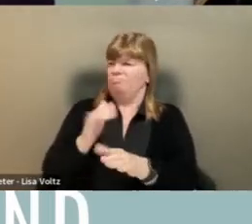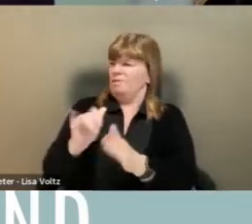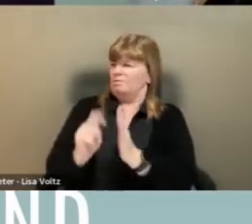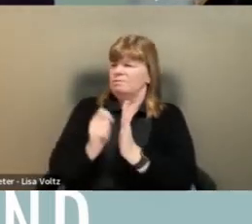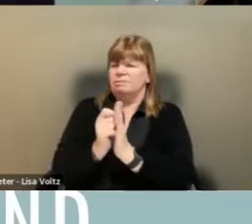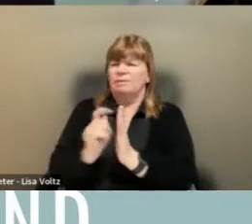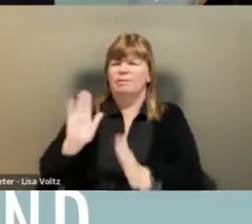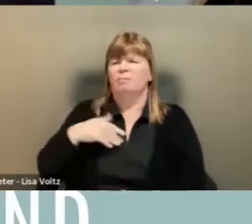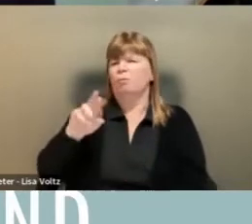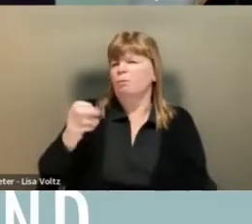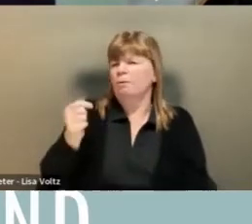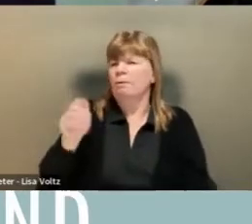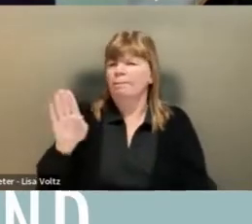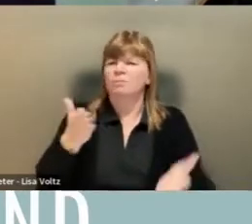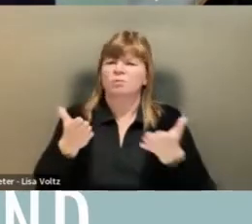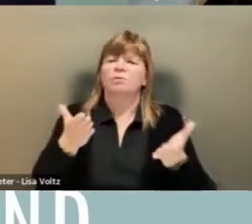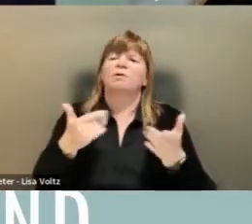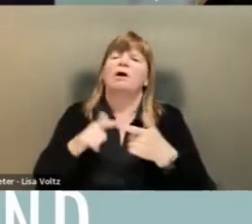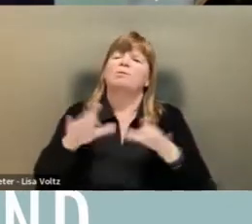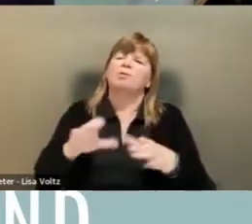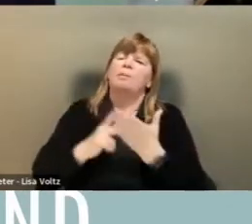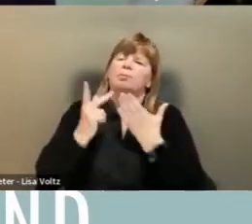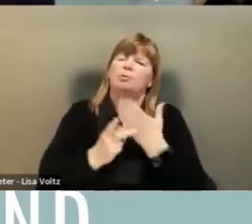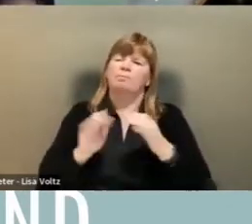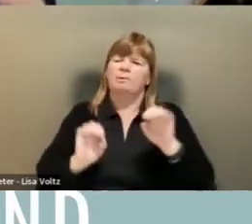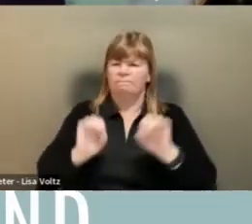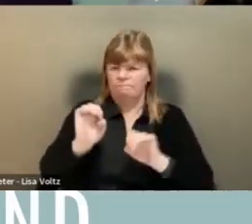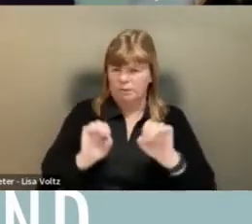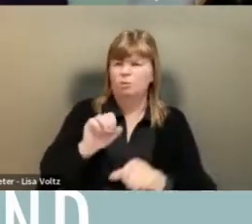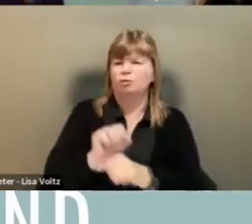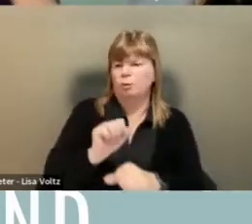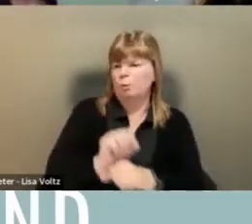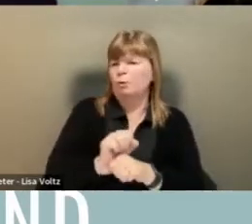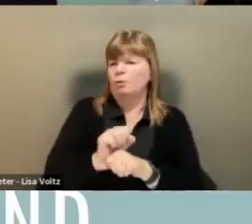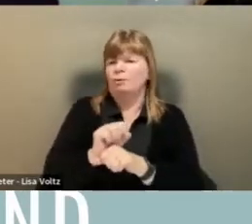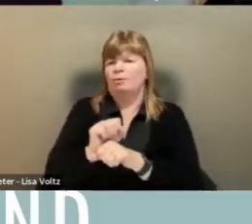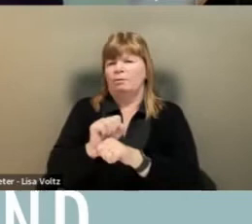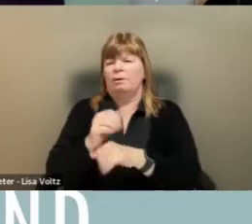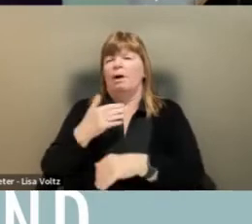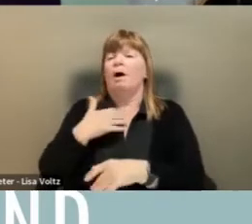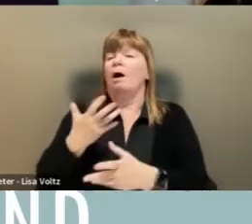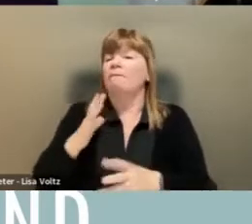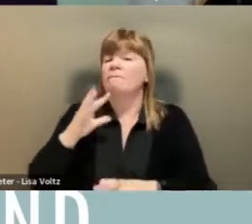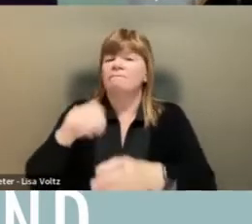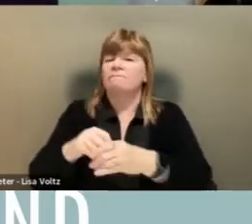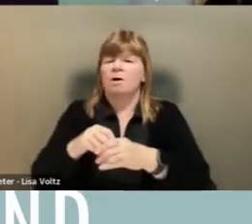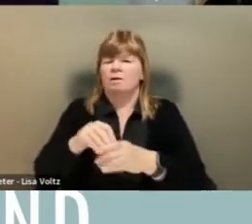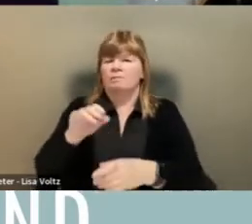at Rehab Services, I was doing program evaluation work. And so I worked on the very